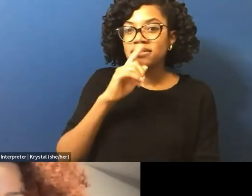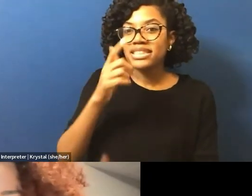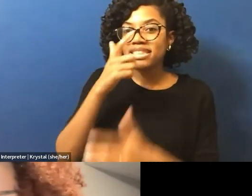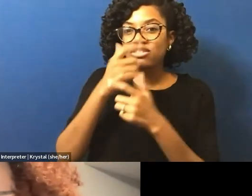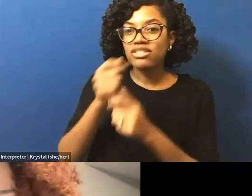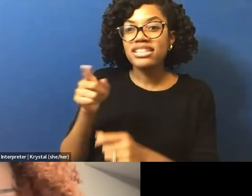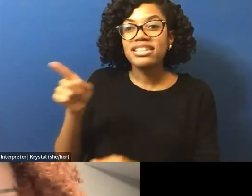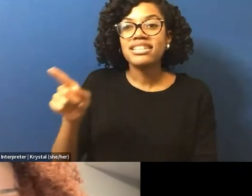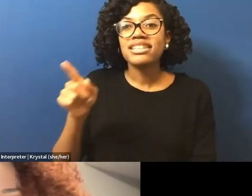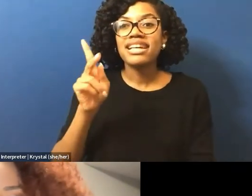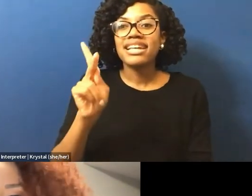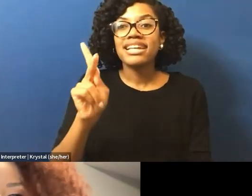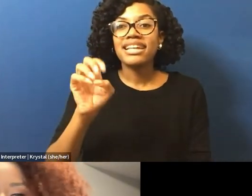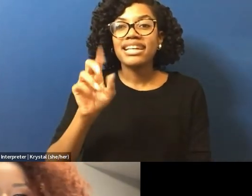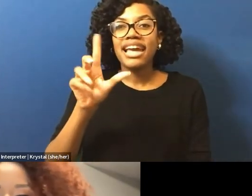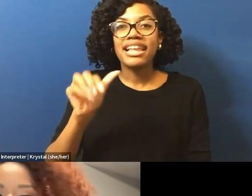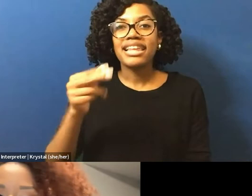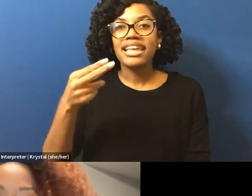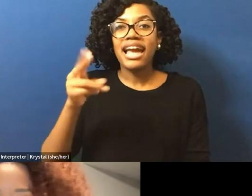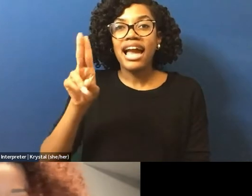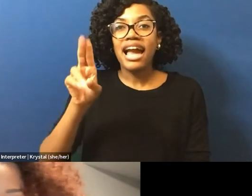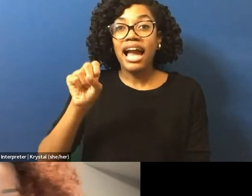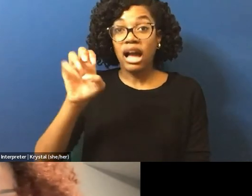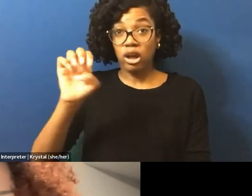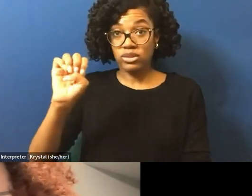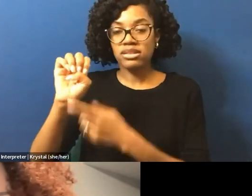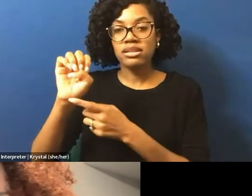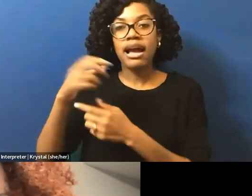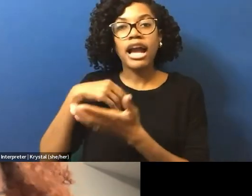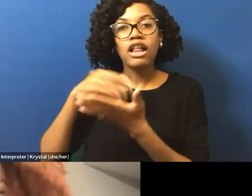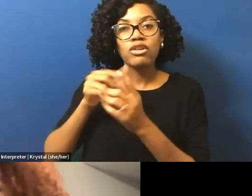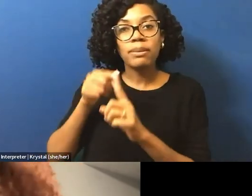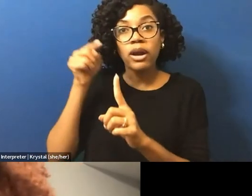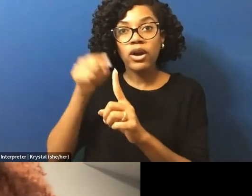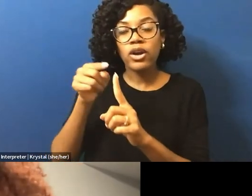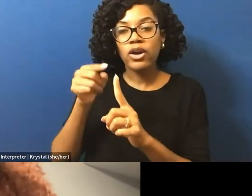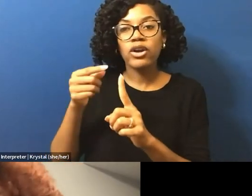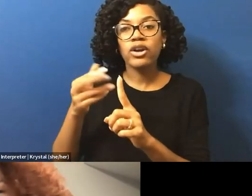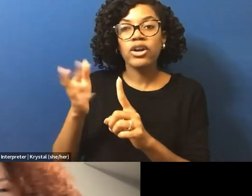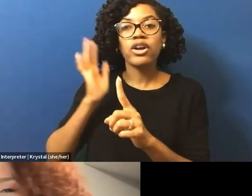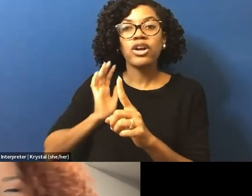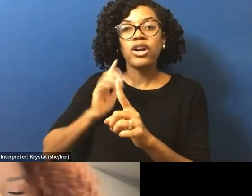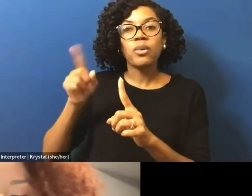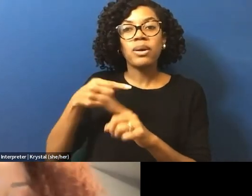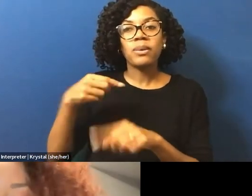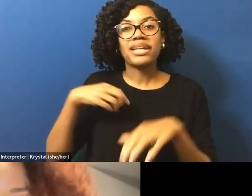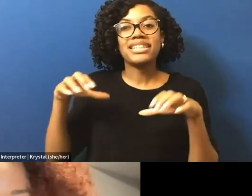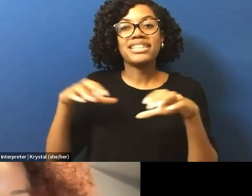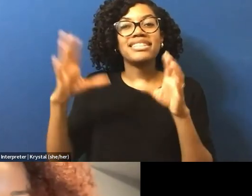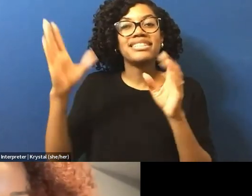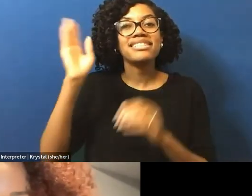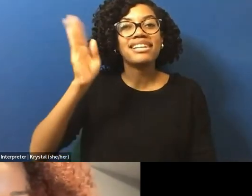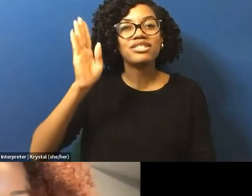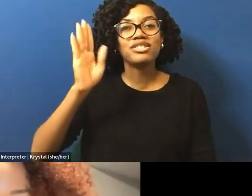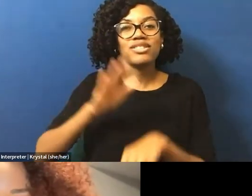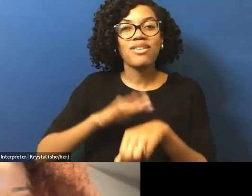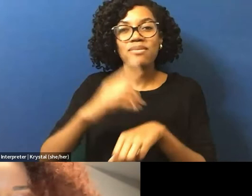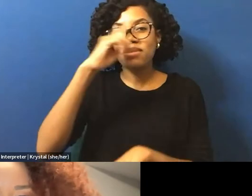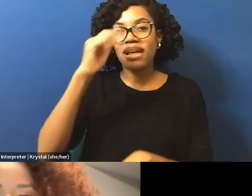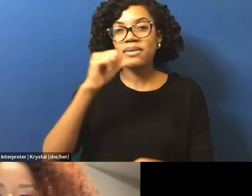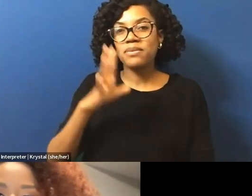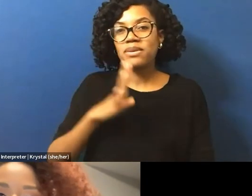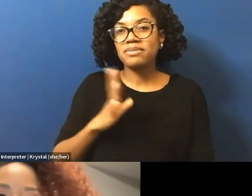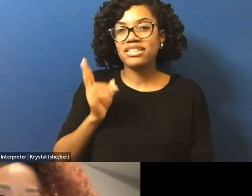Teach the Black Freedom Struggle class that we had with Dana Ramey Berry and Kelly Nicole Gross when we did our session on a Black woman's history of the